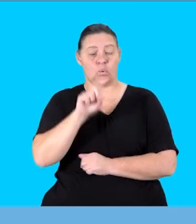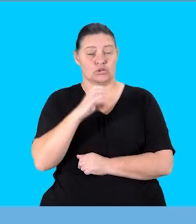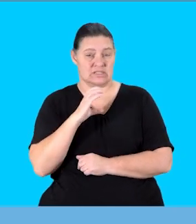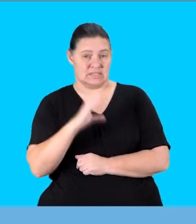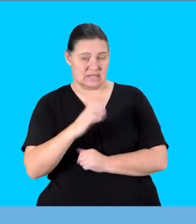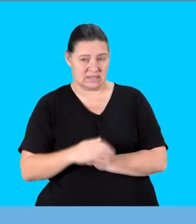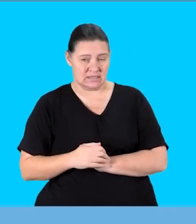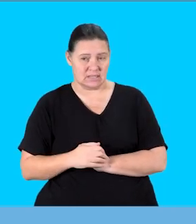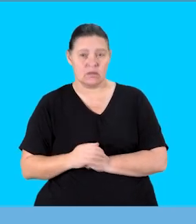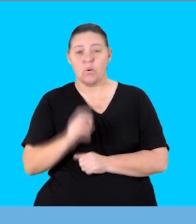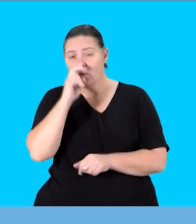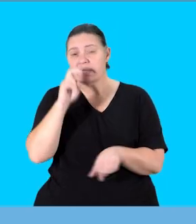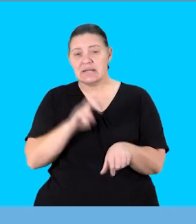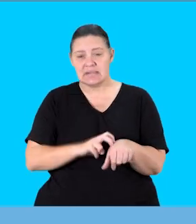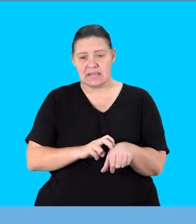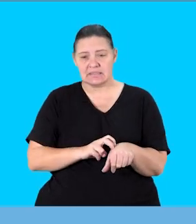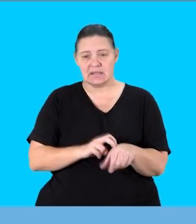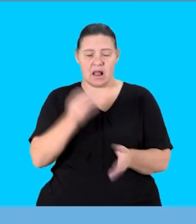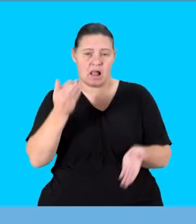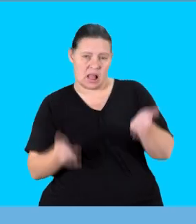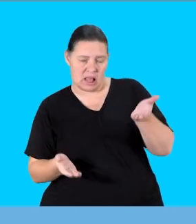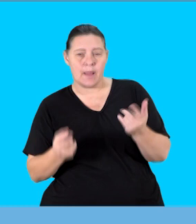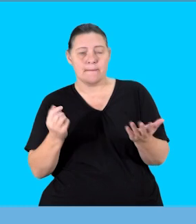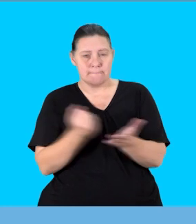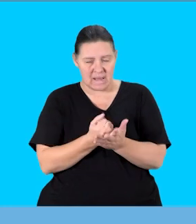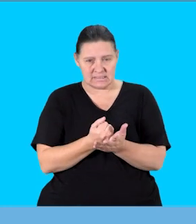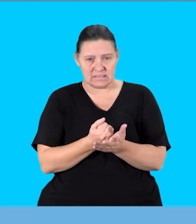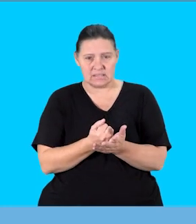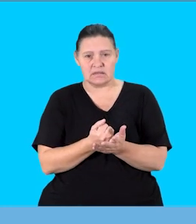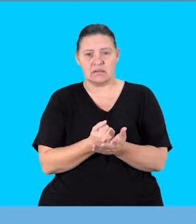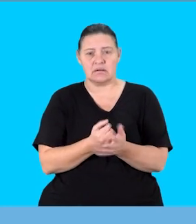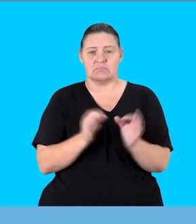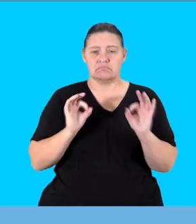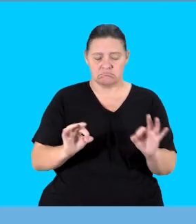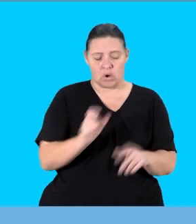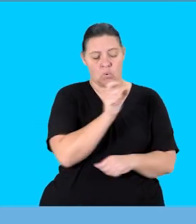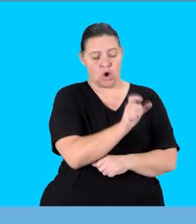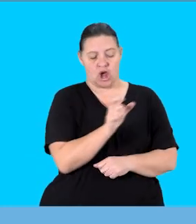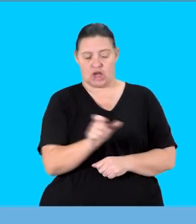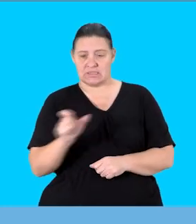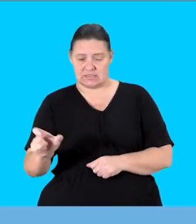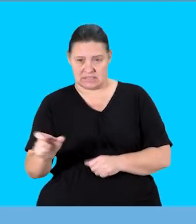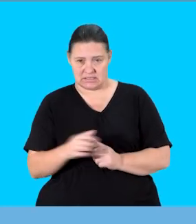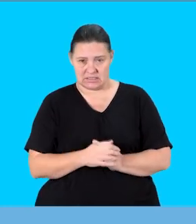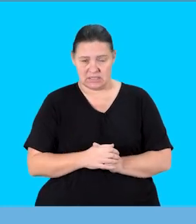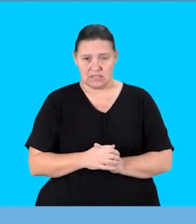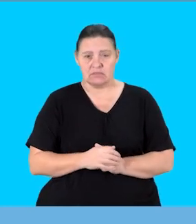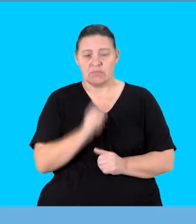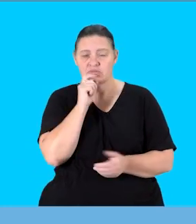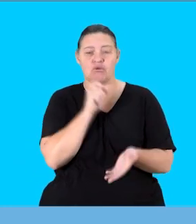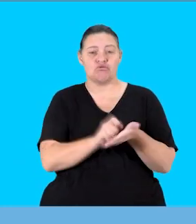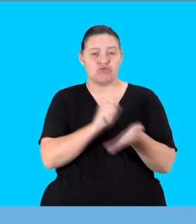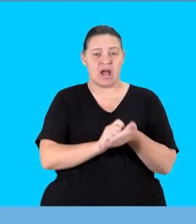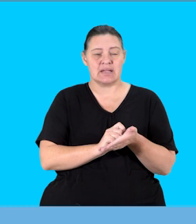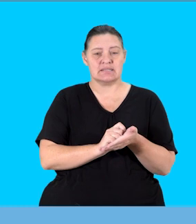Then question C. We need to turn the unbalanced chemical equation below into a word equation. So we need to